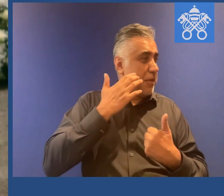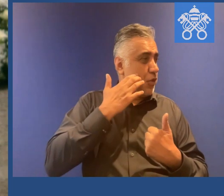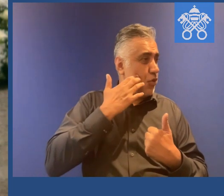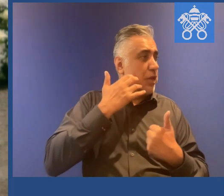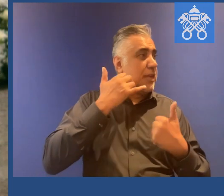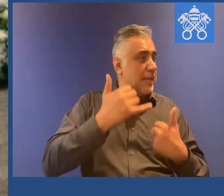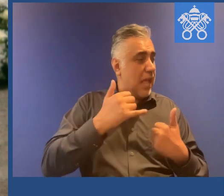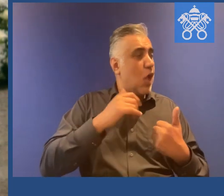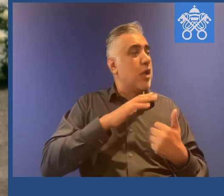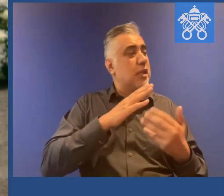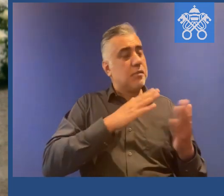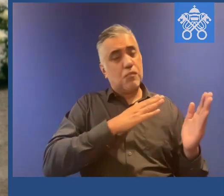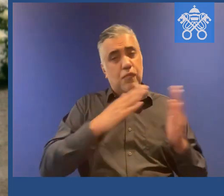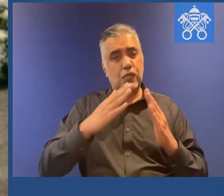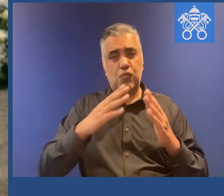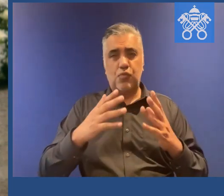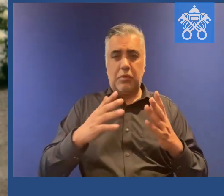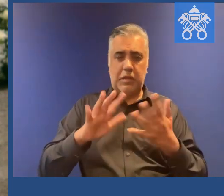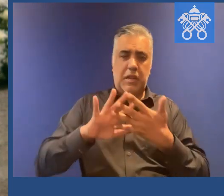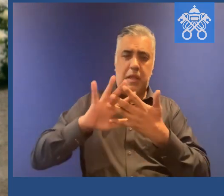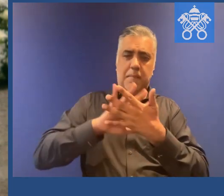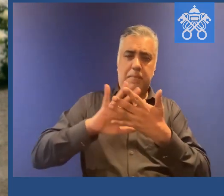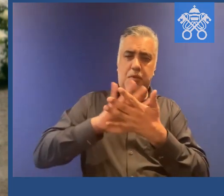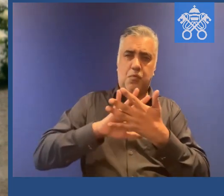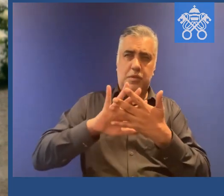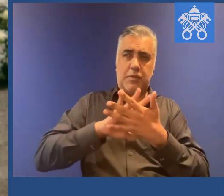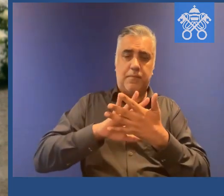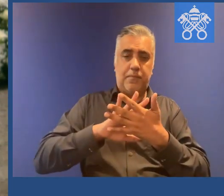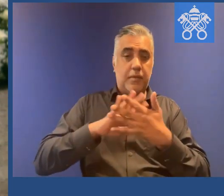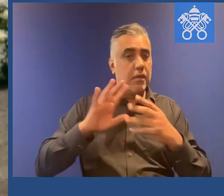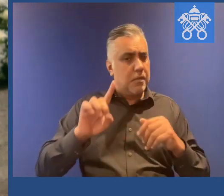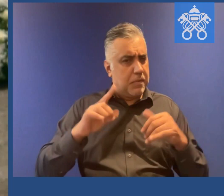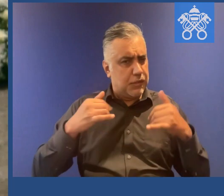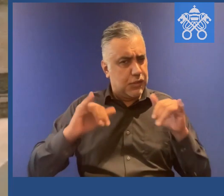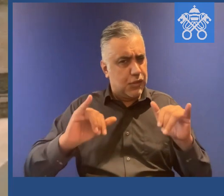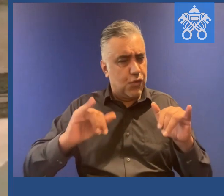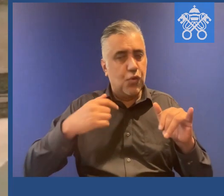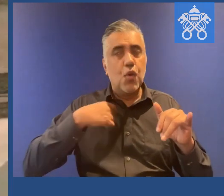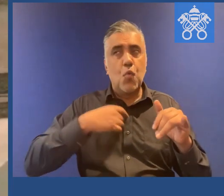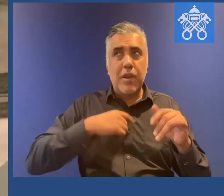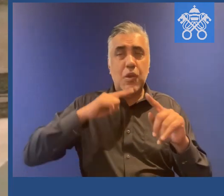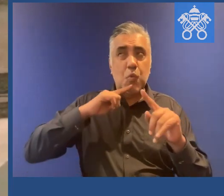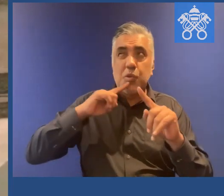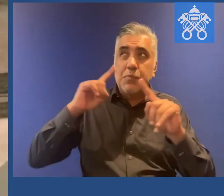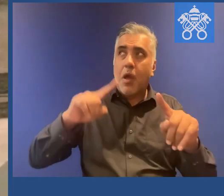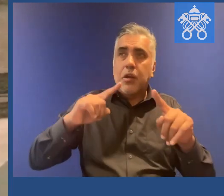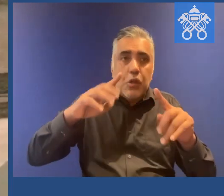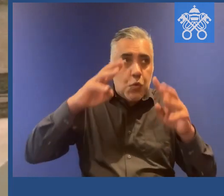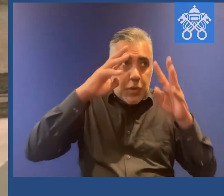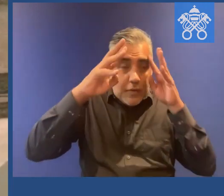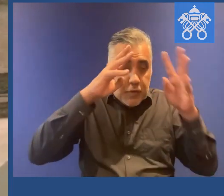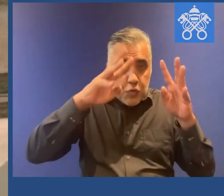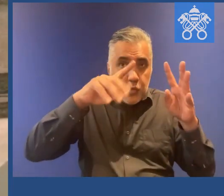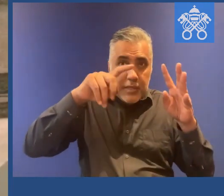moving into a certain ambiguity. Yet, we respond creatively to the needs